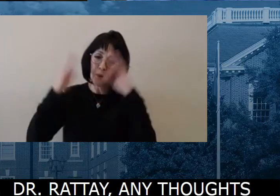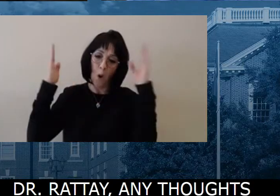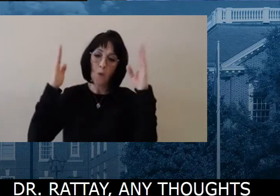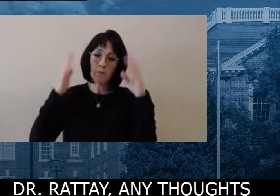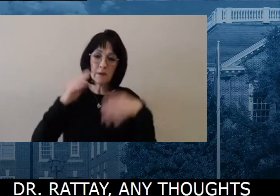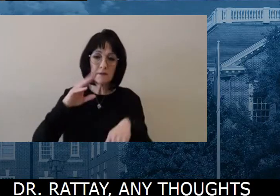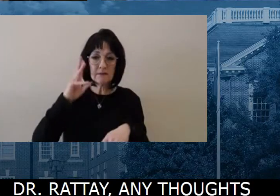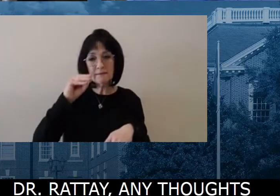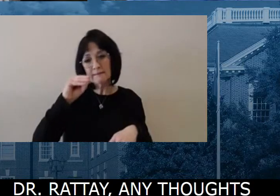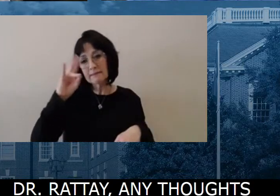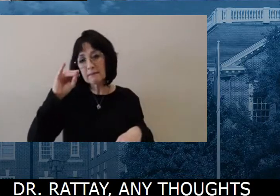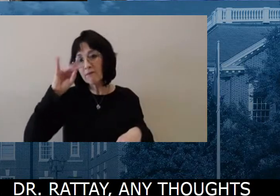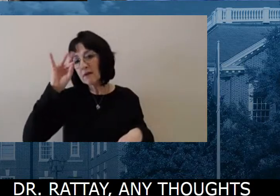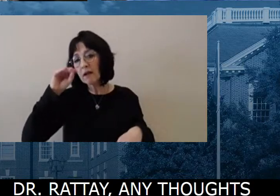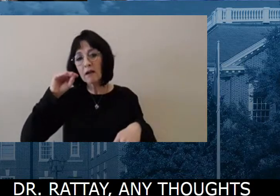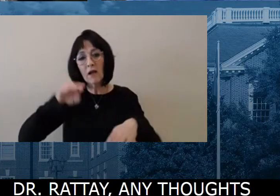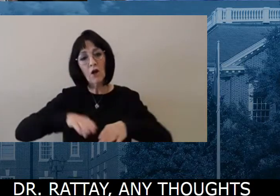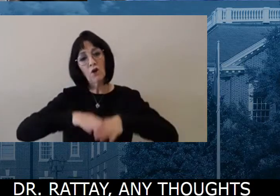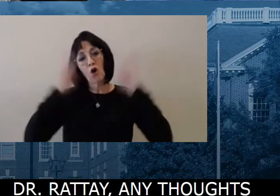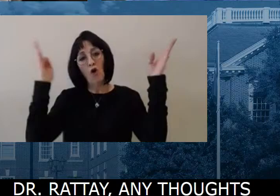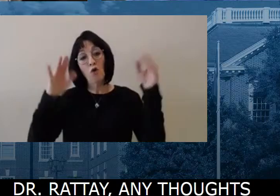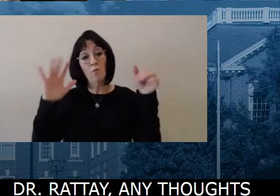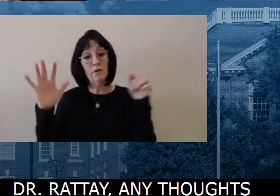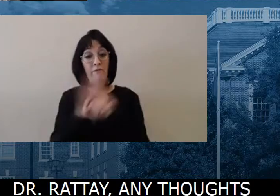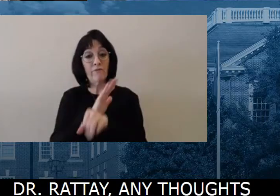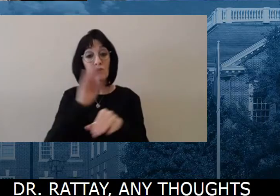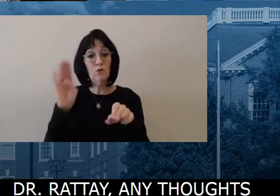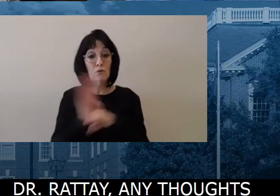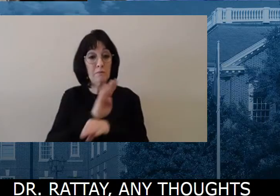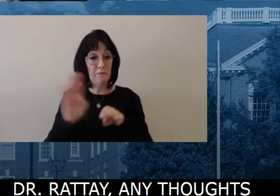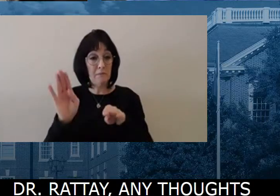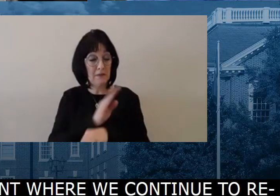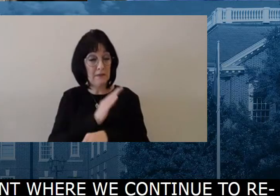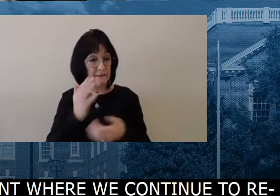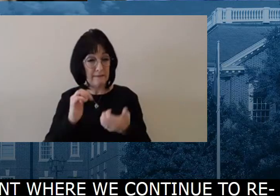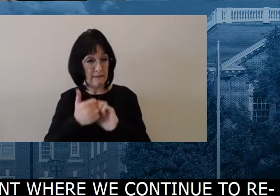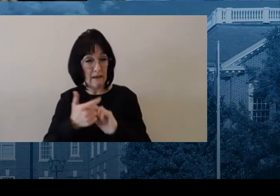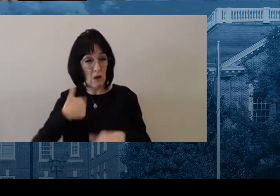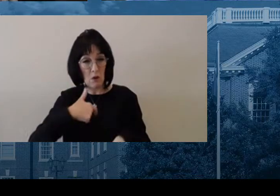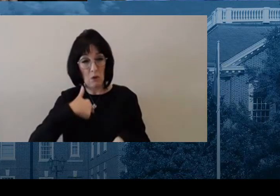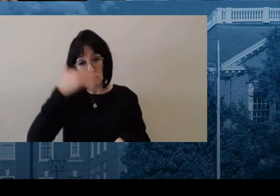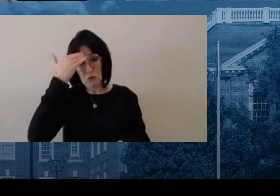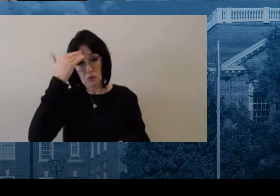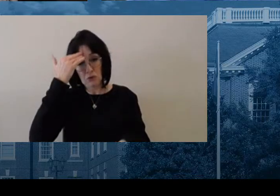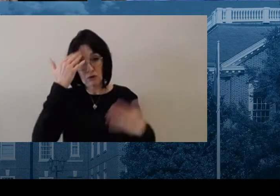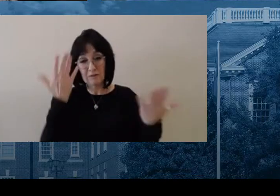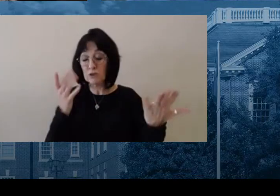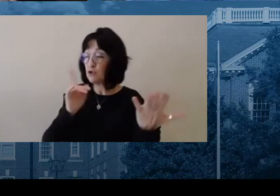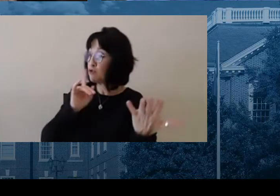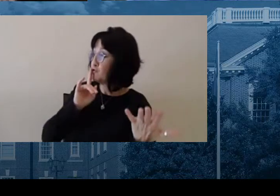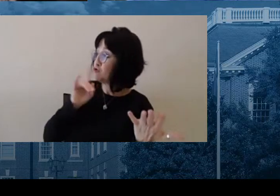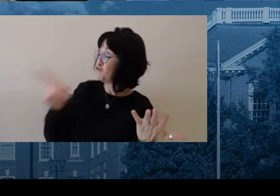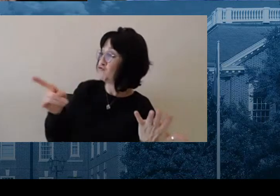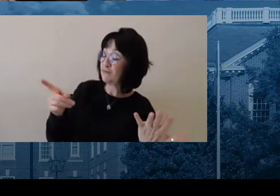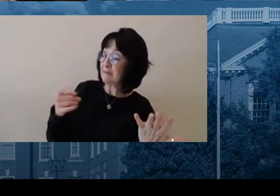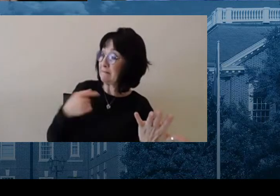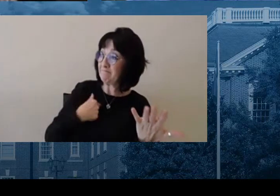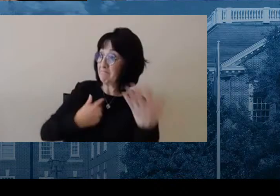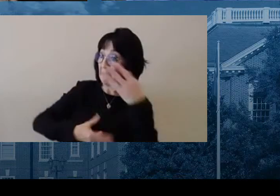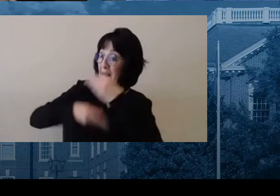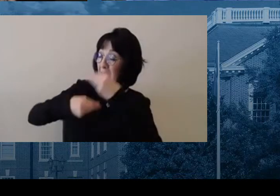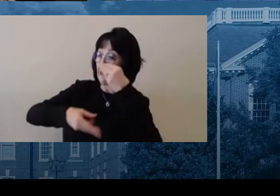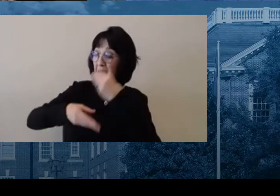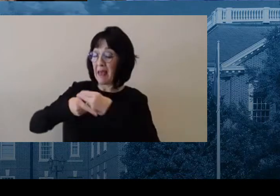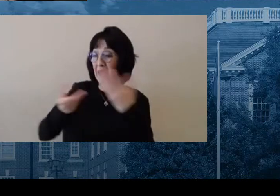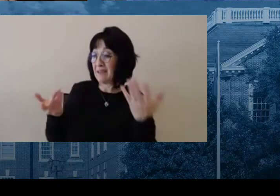Not much to add. I mean, I think we need to just, we need to look at the incremental steps that we can make forward as more people